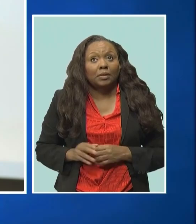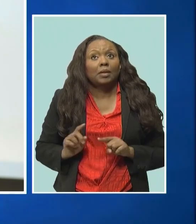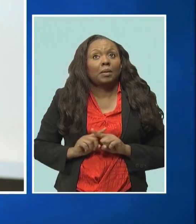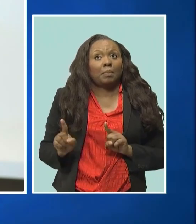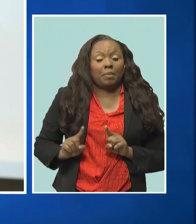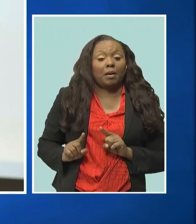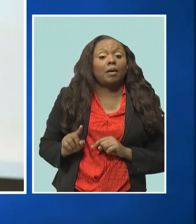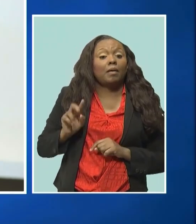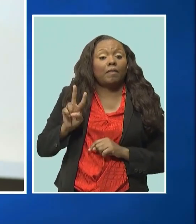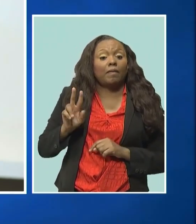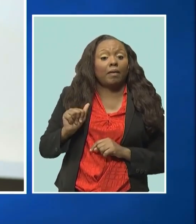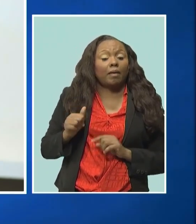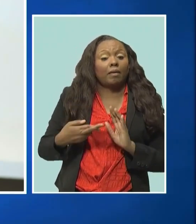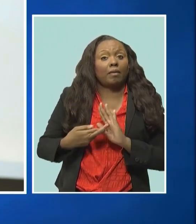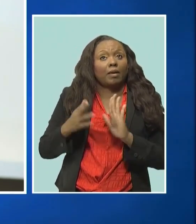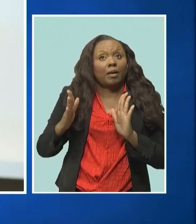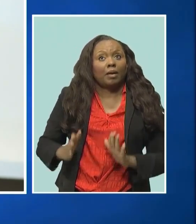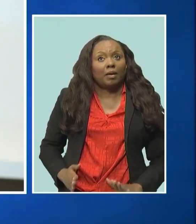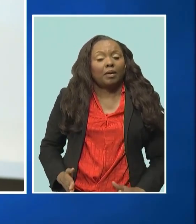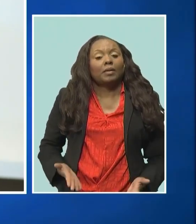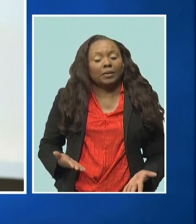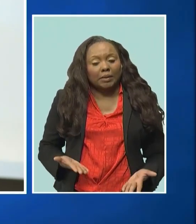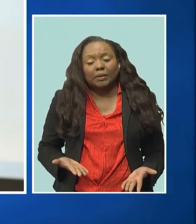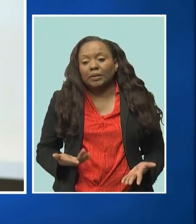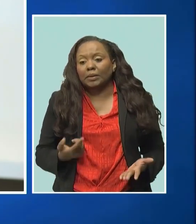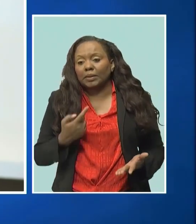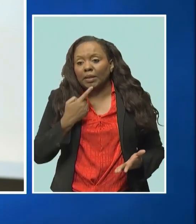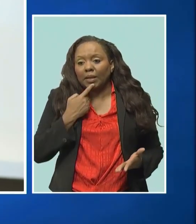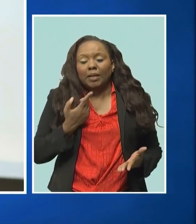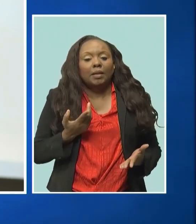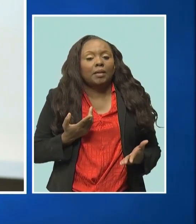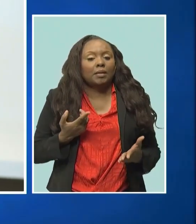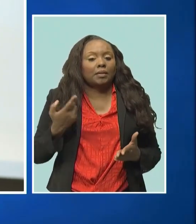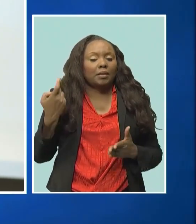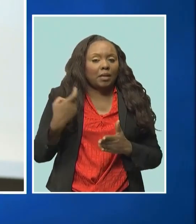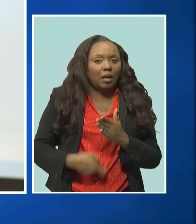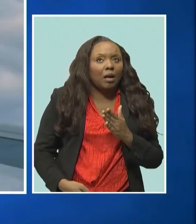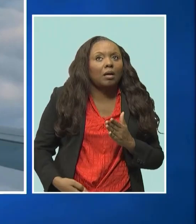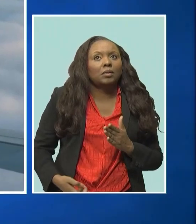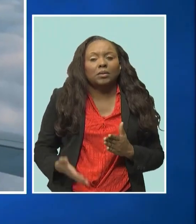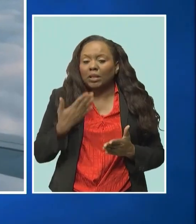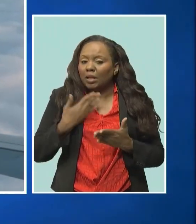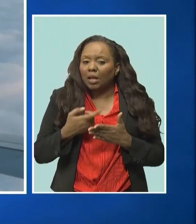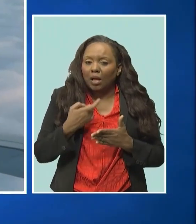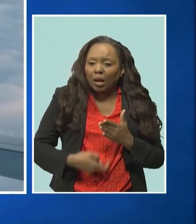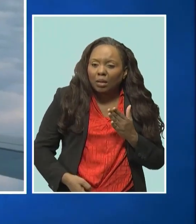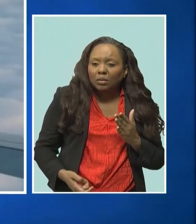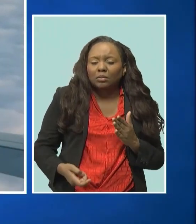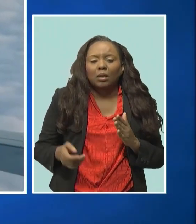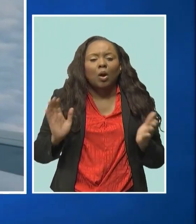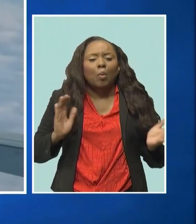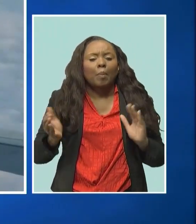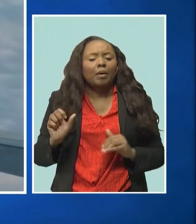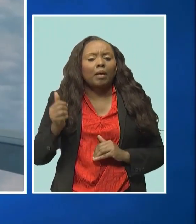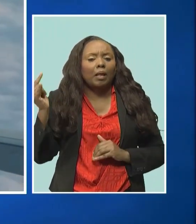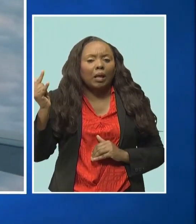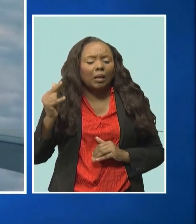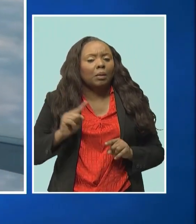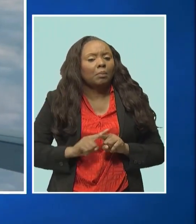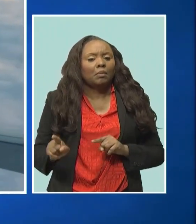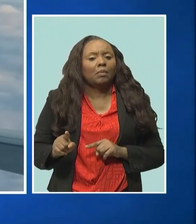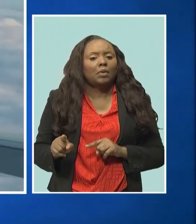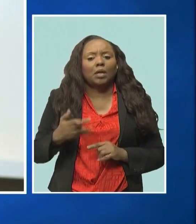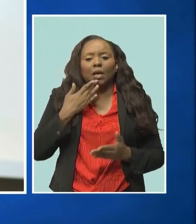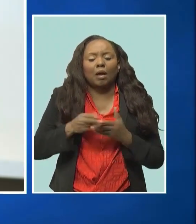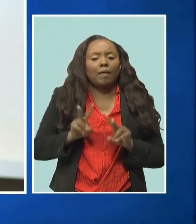Manager Caribbean Hannah Swift says not only is the price comparable to that of competitors, but it's good value for money. We are